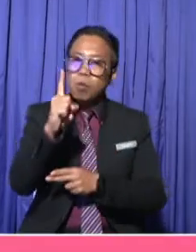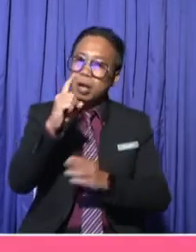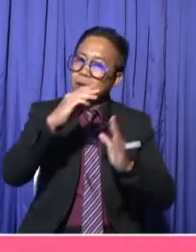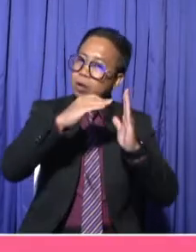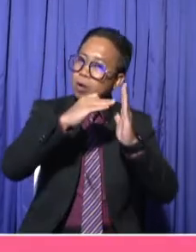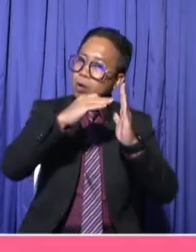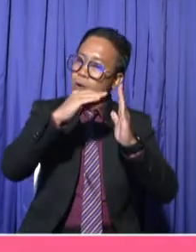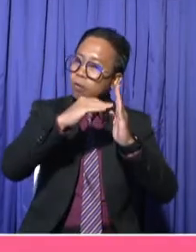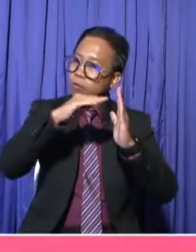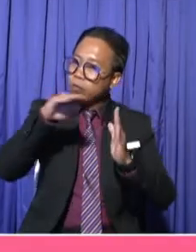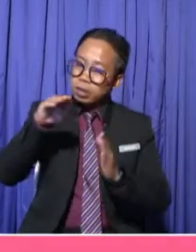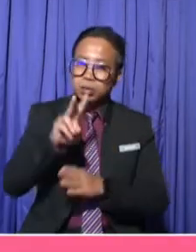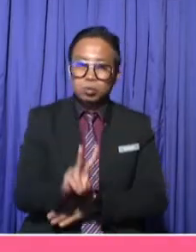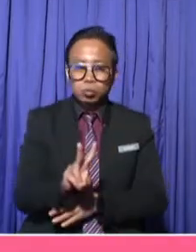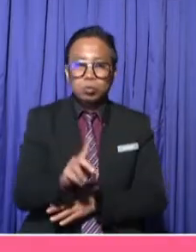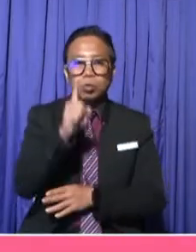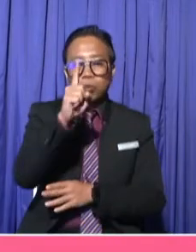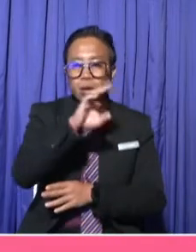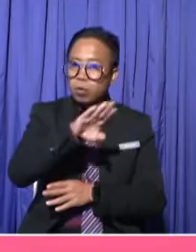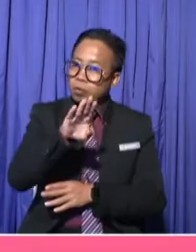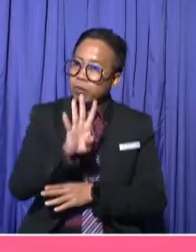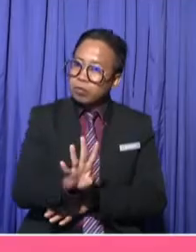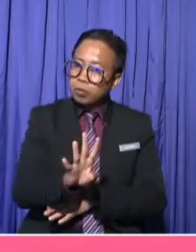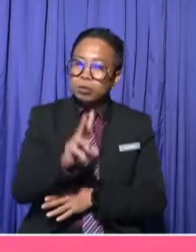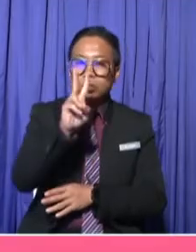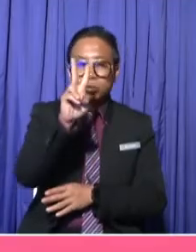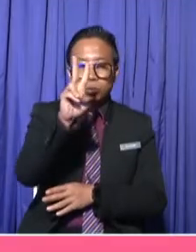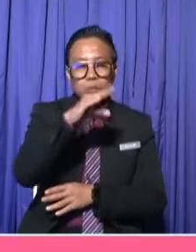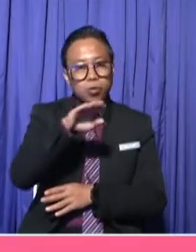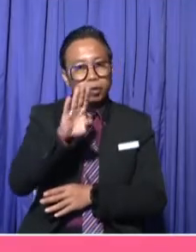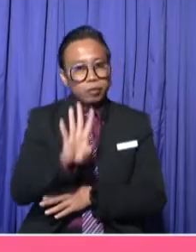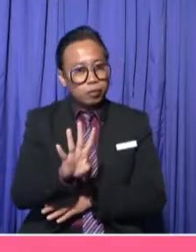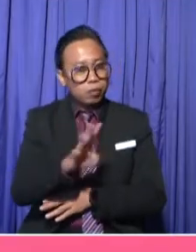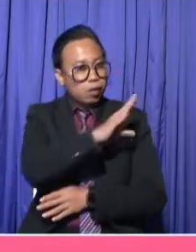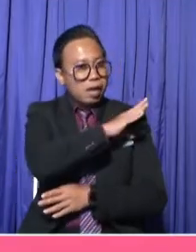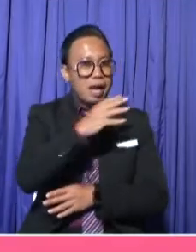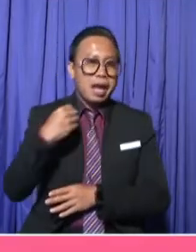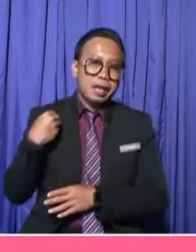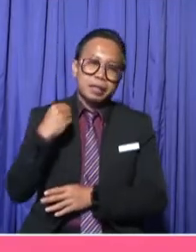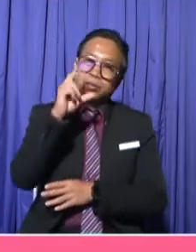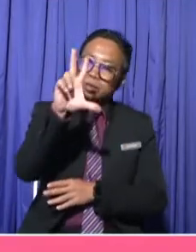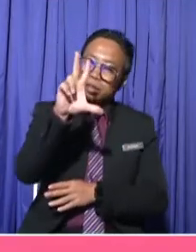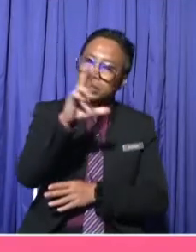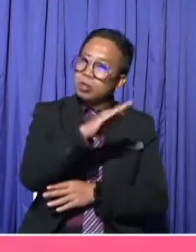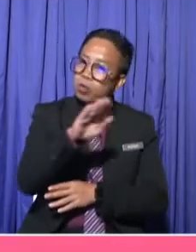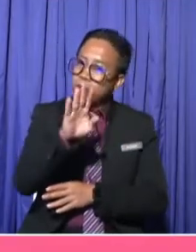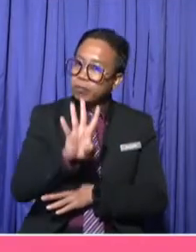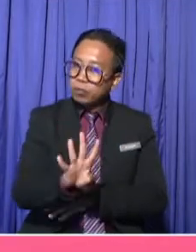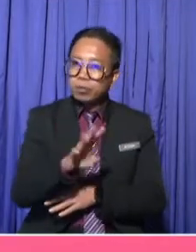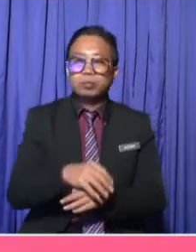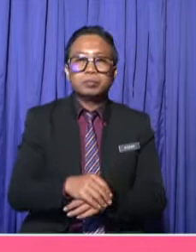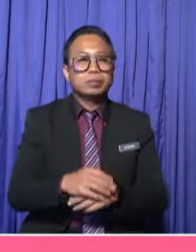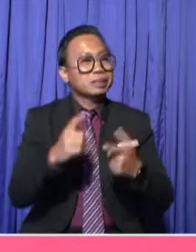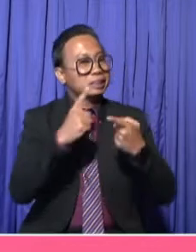2, 1 over 4, 2 over 4, and 3 over 4.